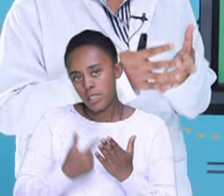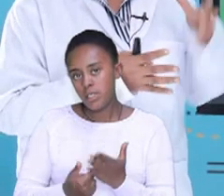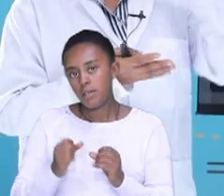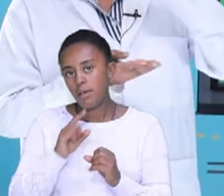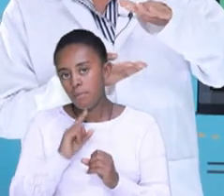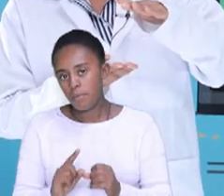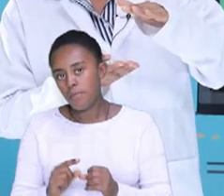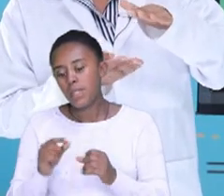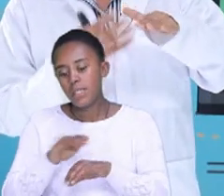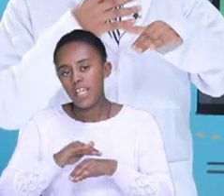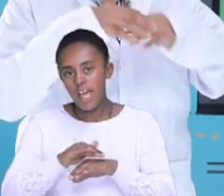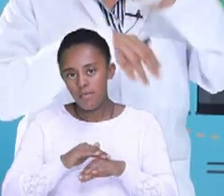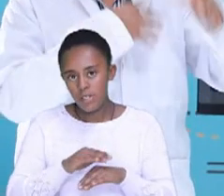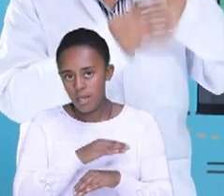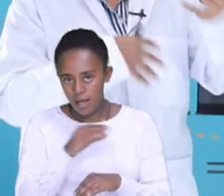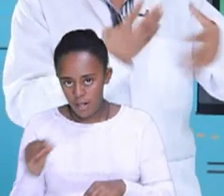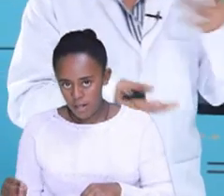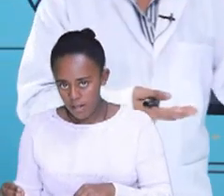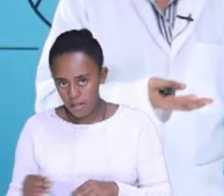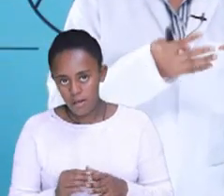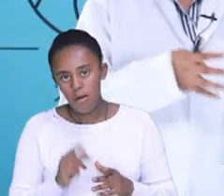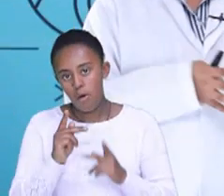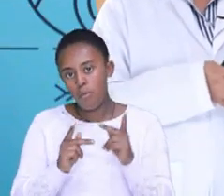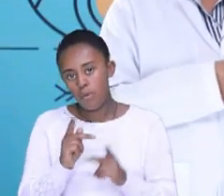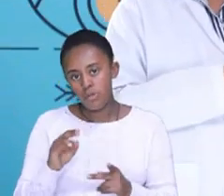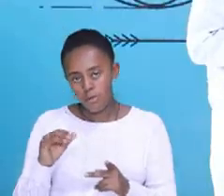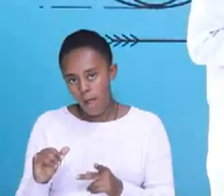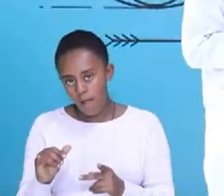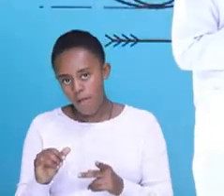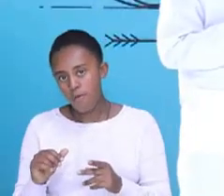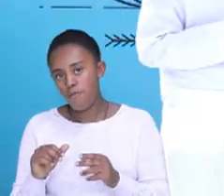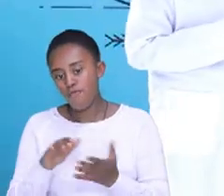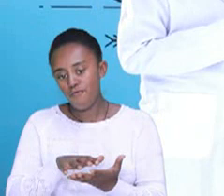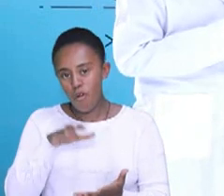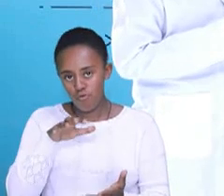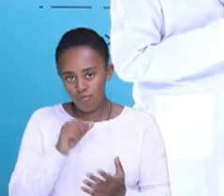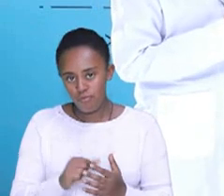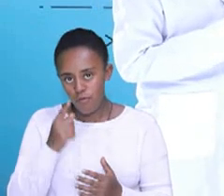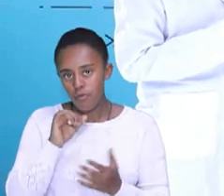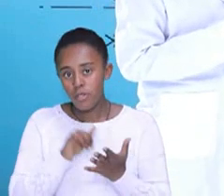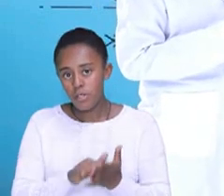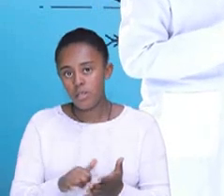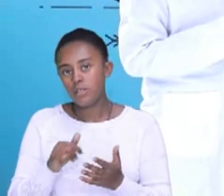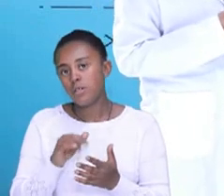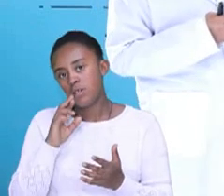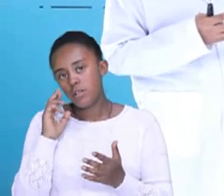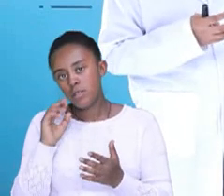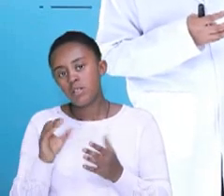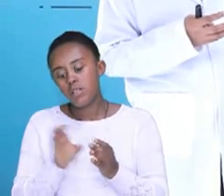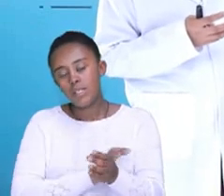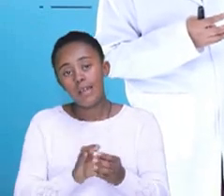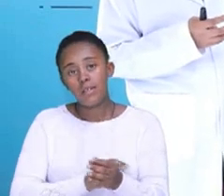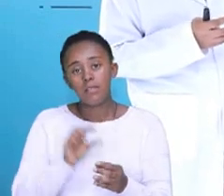be supplied by the surface and can be processed by the volume. For that reason, cells must be